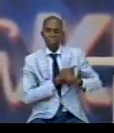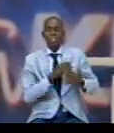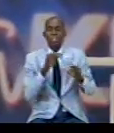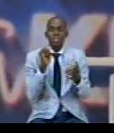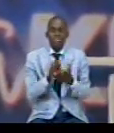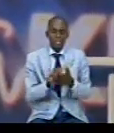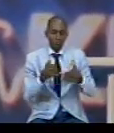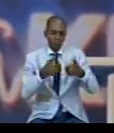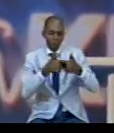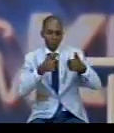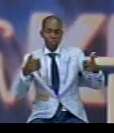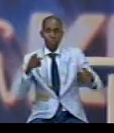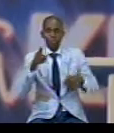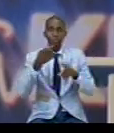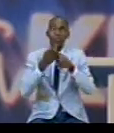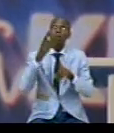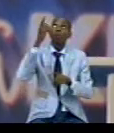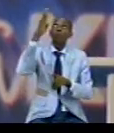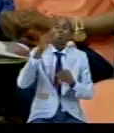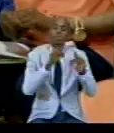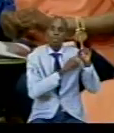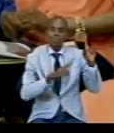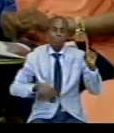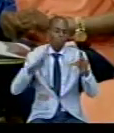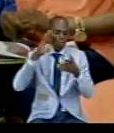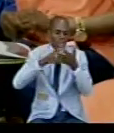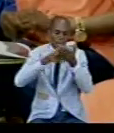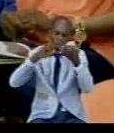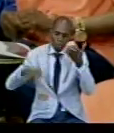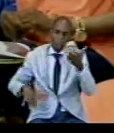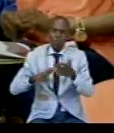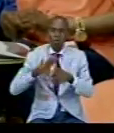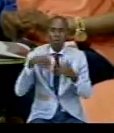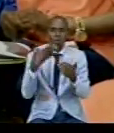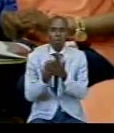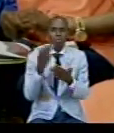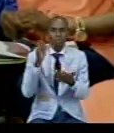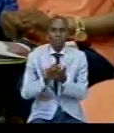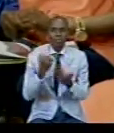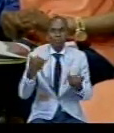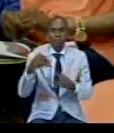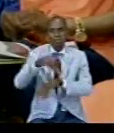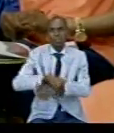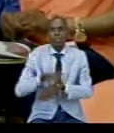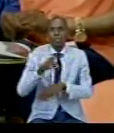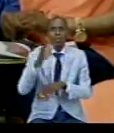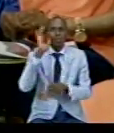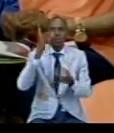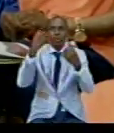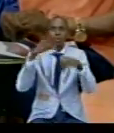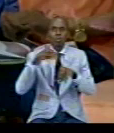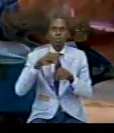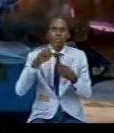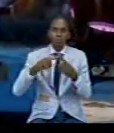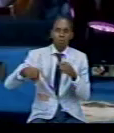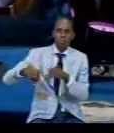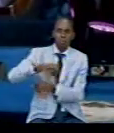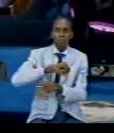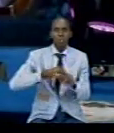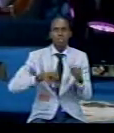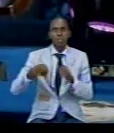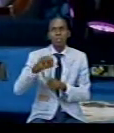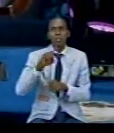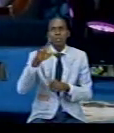God, the Lord will remove that tonight. You'll come into fellowship. He will say, you're